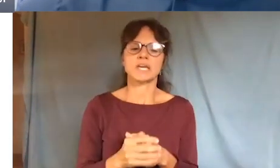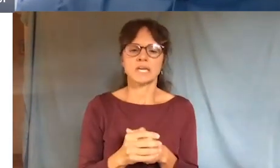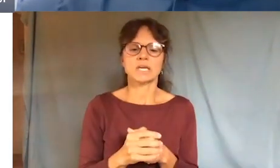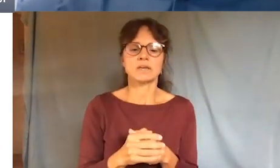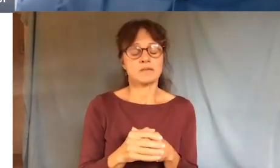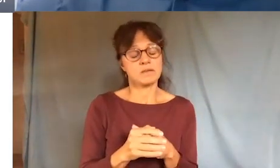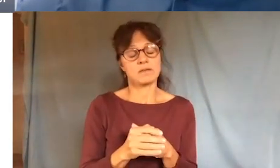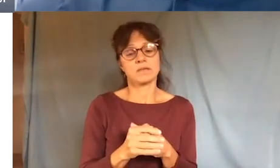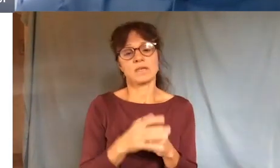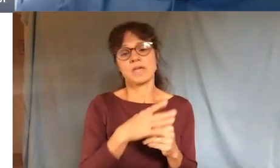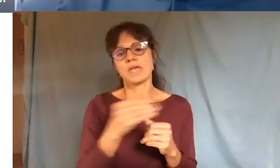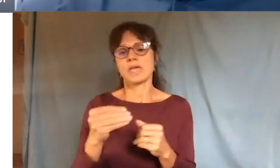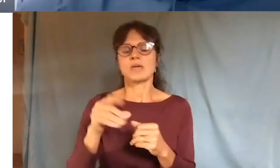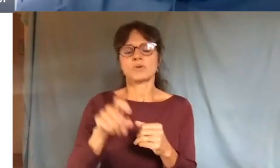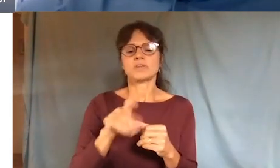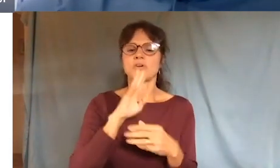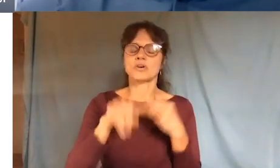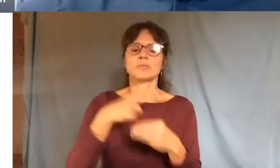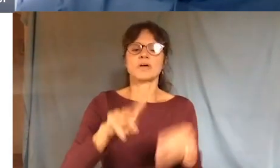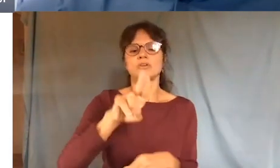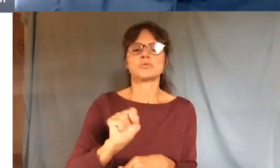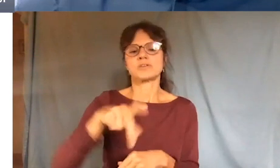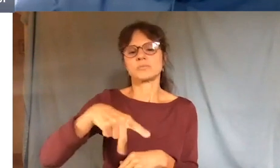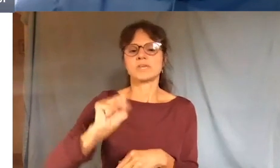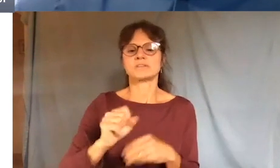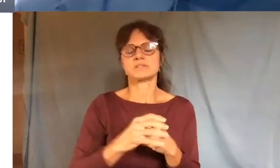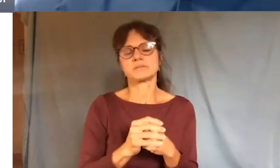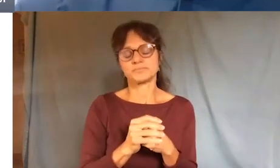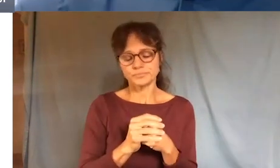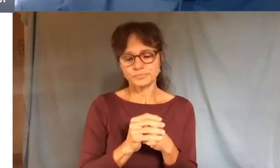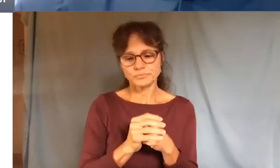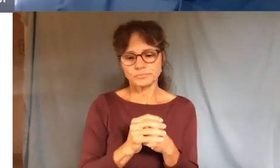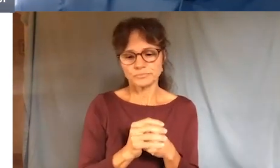Furthermore, we're going to talk about some issues around the U.S. Postal Services.